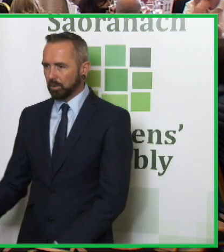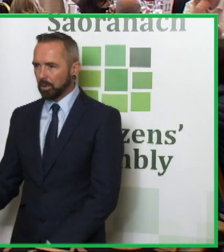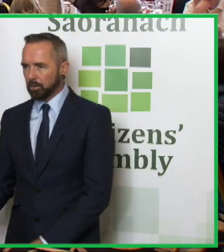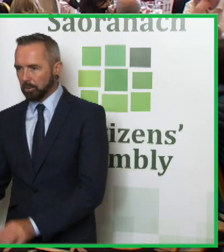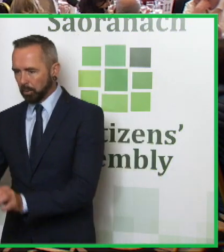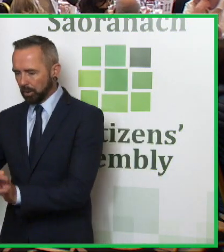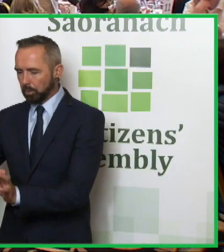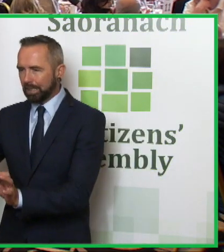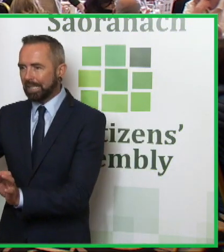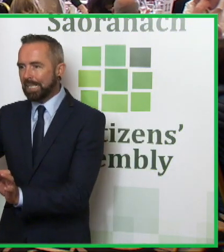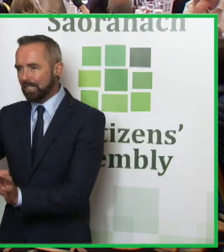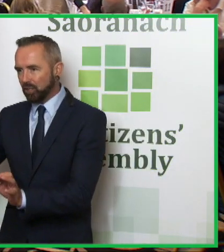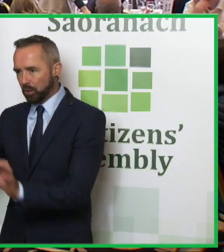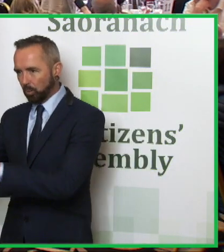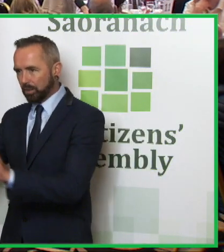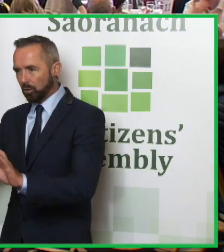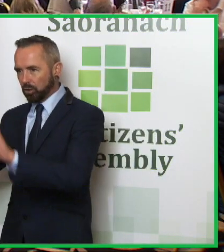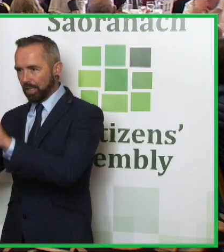Take your time, hurry up.